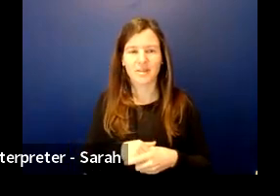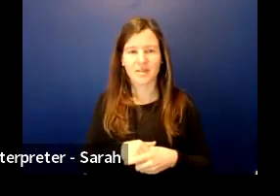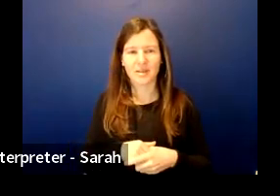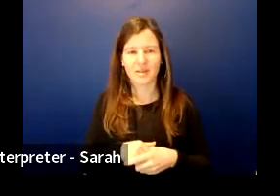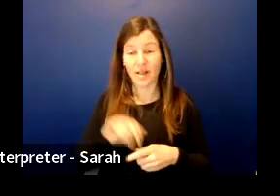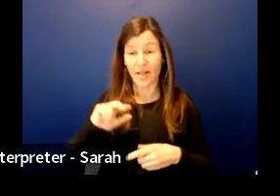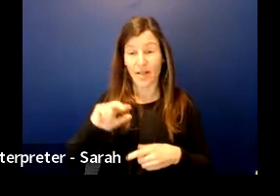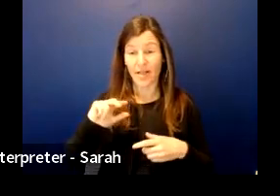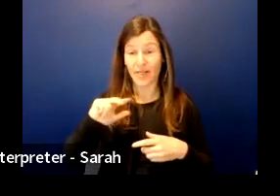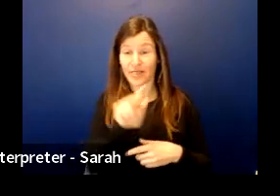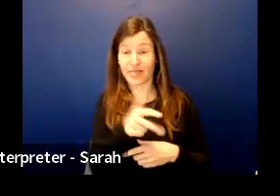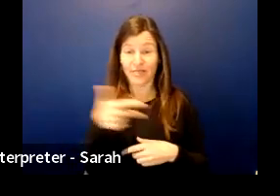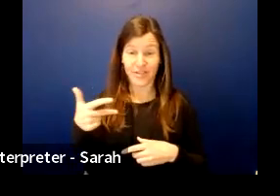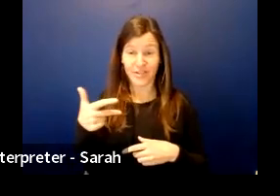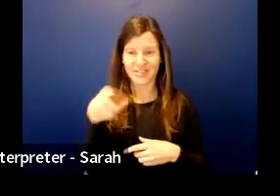third place is Shima.